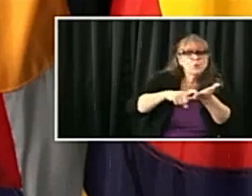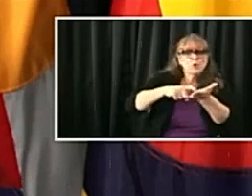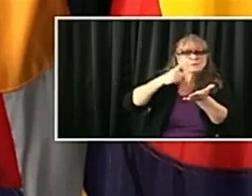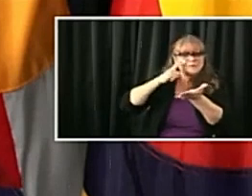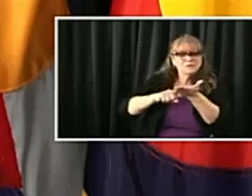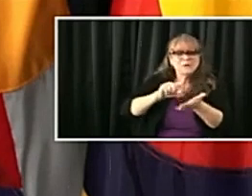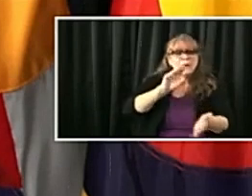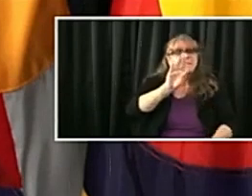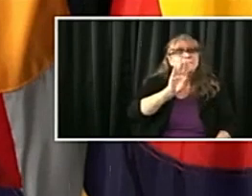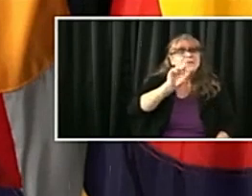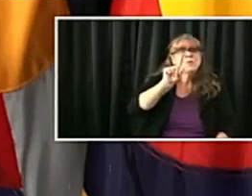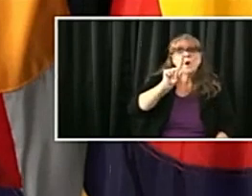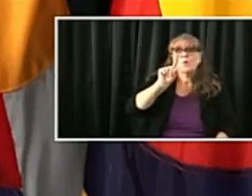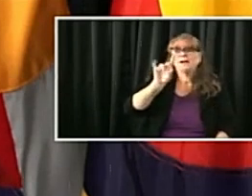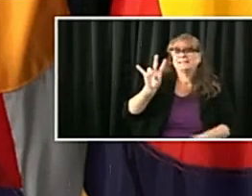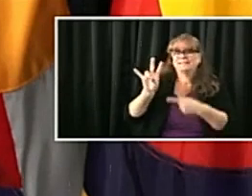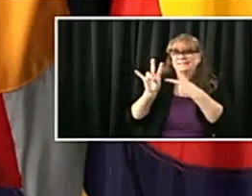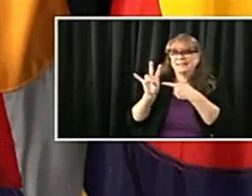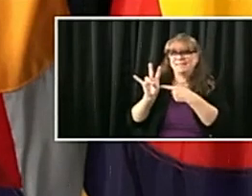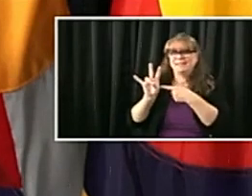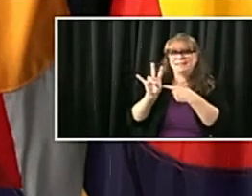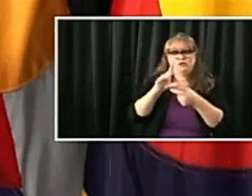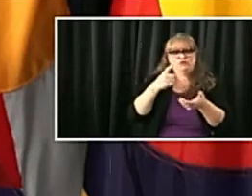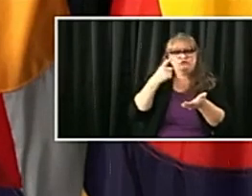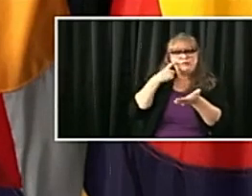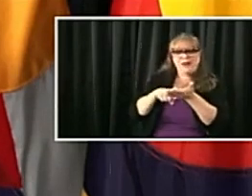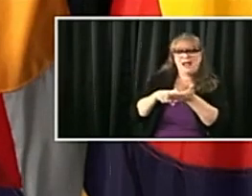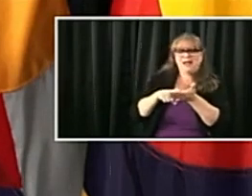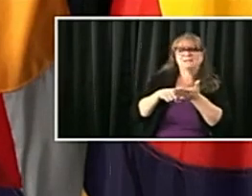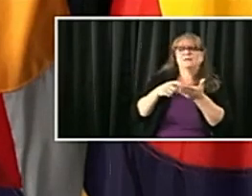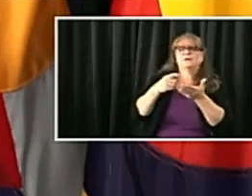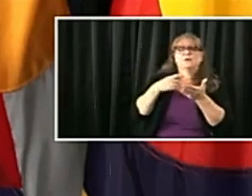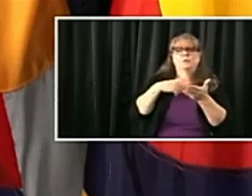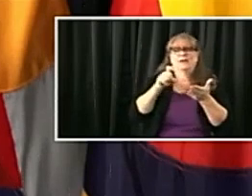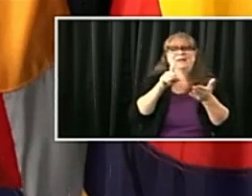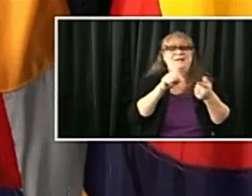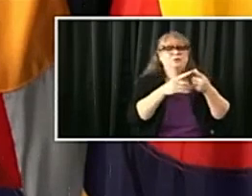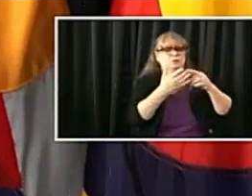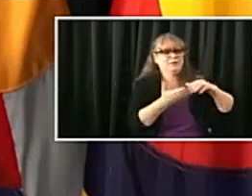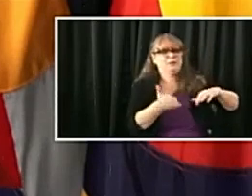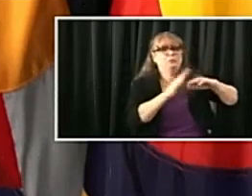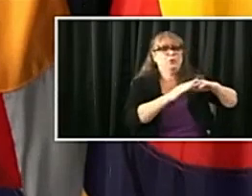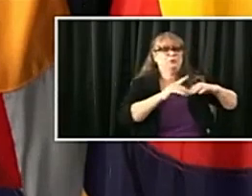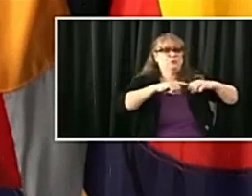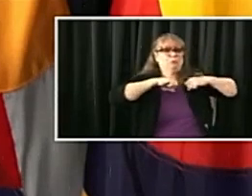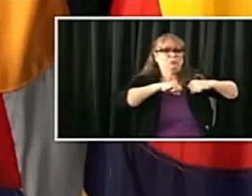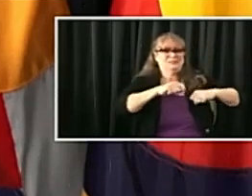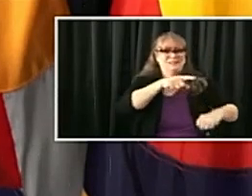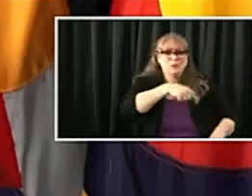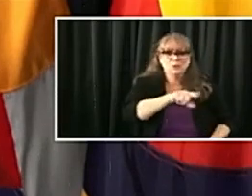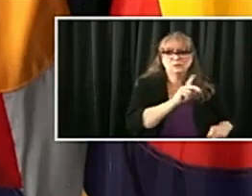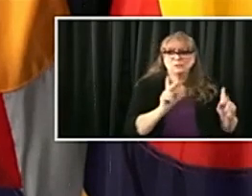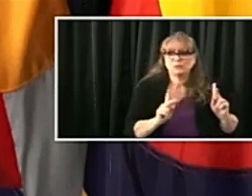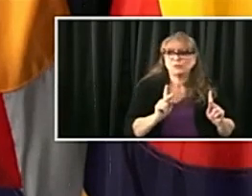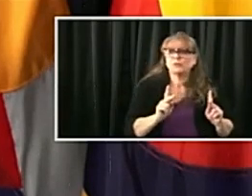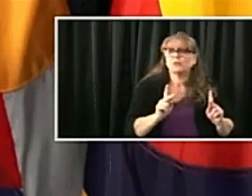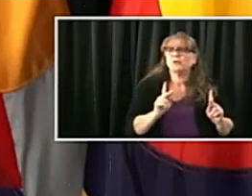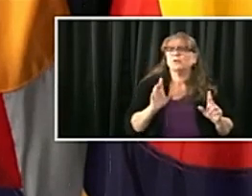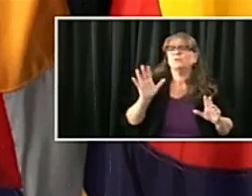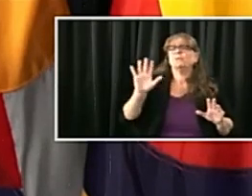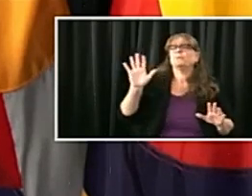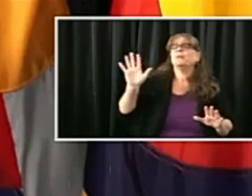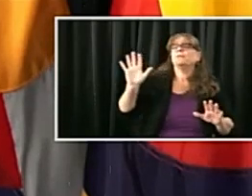need to ramp up to that? Thank you. Thank you. So we've indicated that we will be adopting the CDC guidance of 65 and up. We hope to have the date